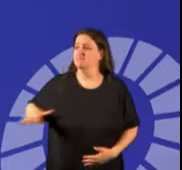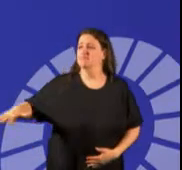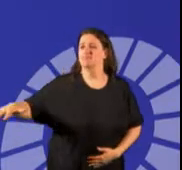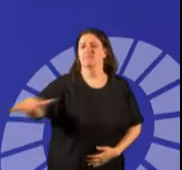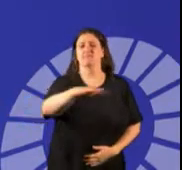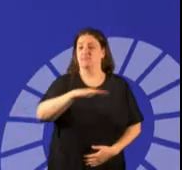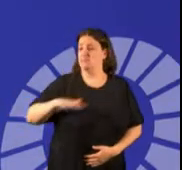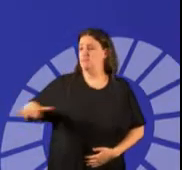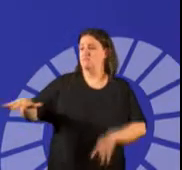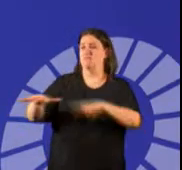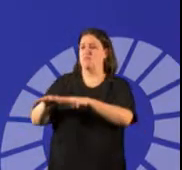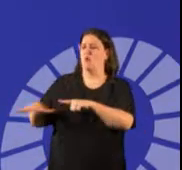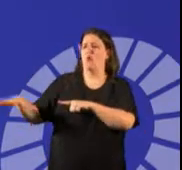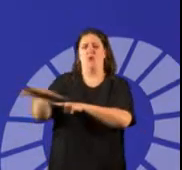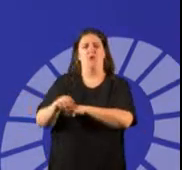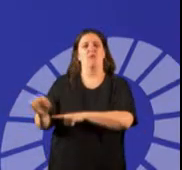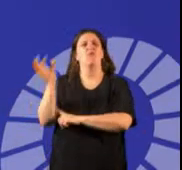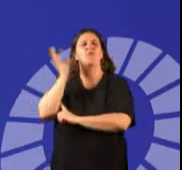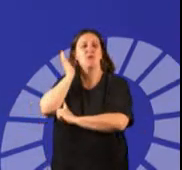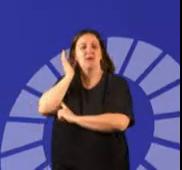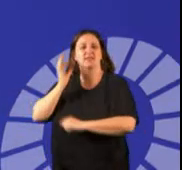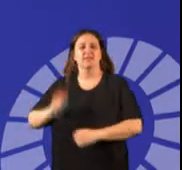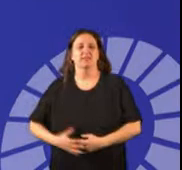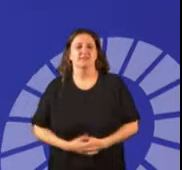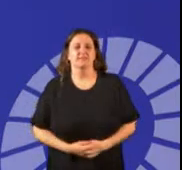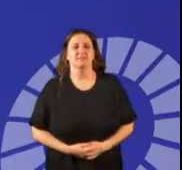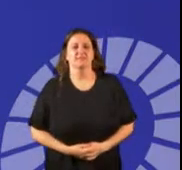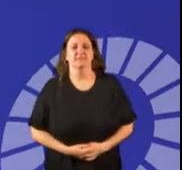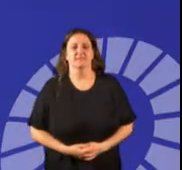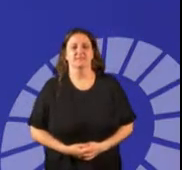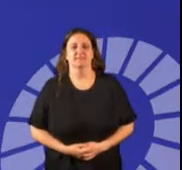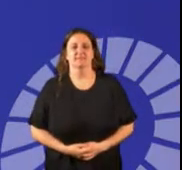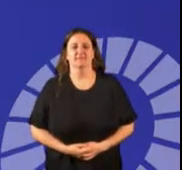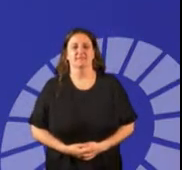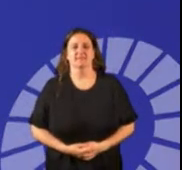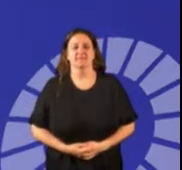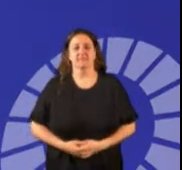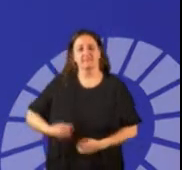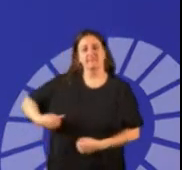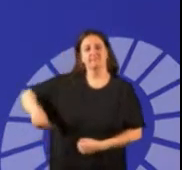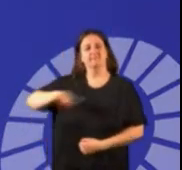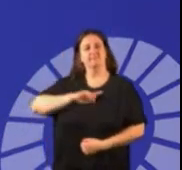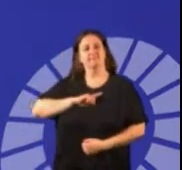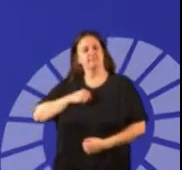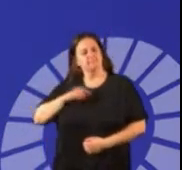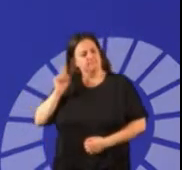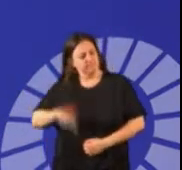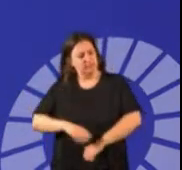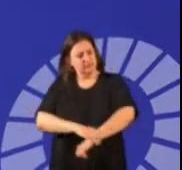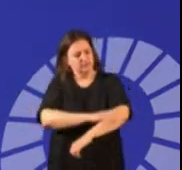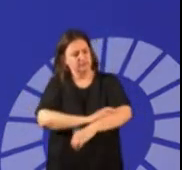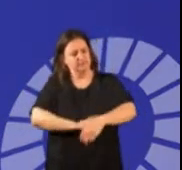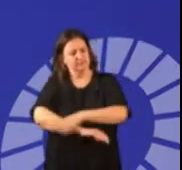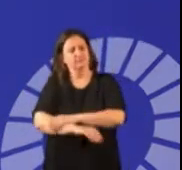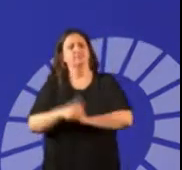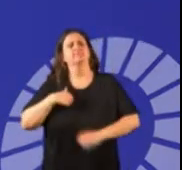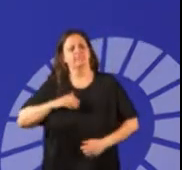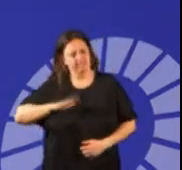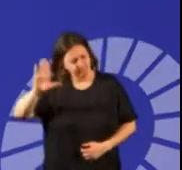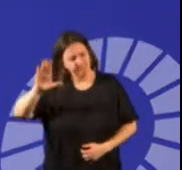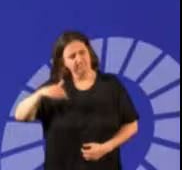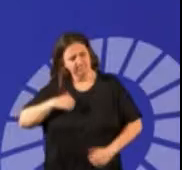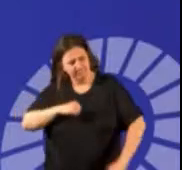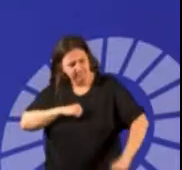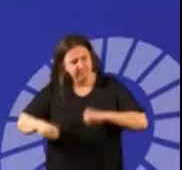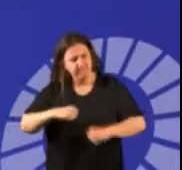the world over. And so we are going to be making concrete commitments for more progress more rapidly all over the